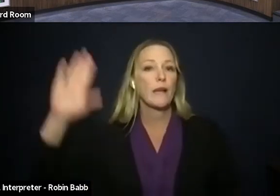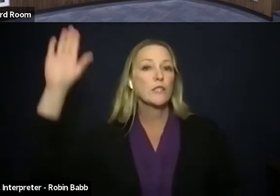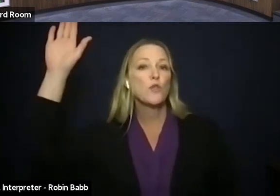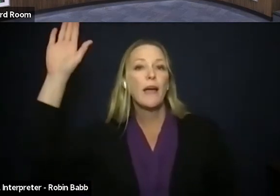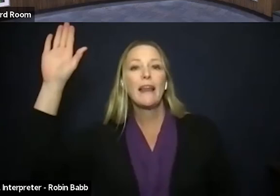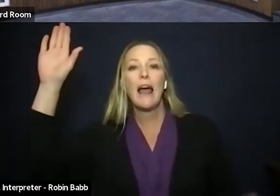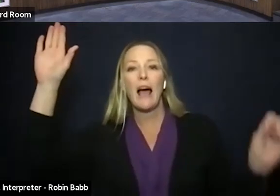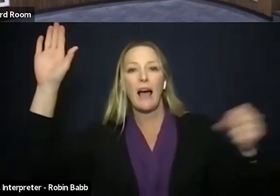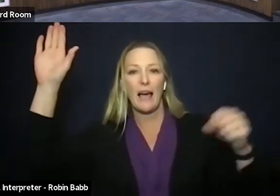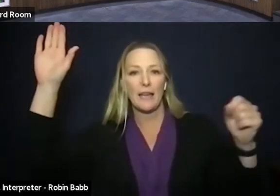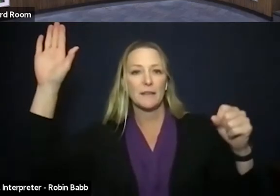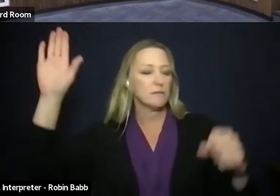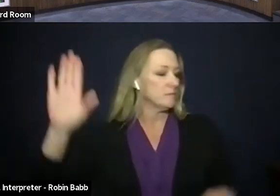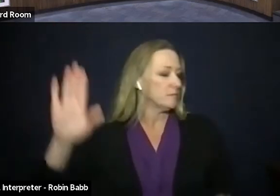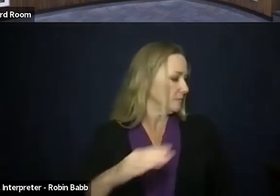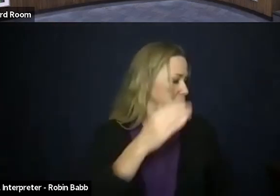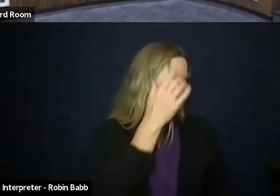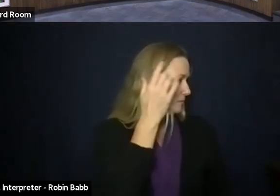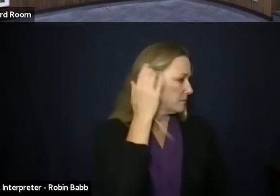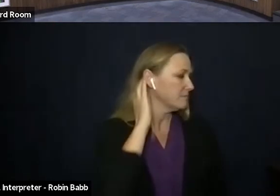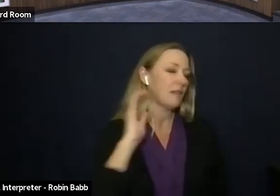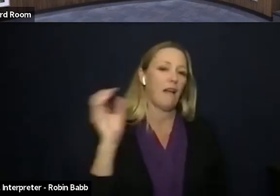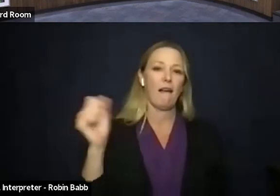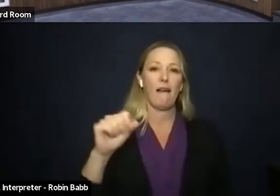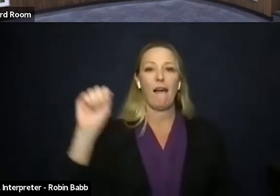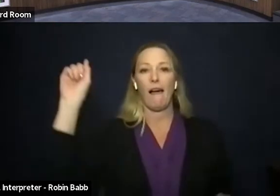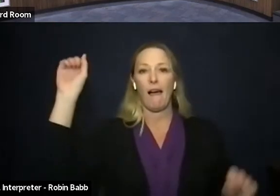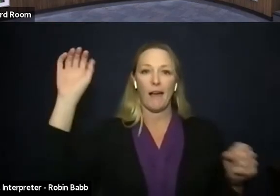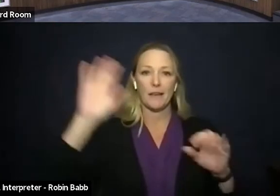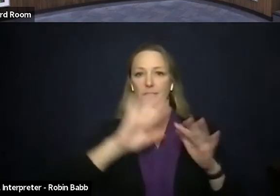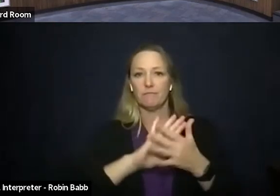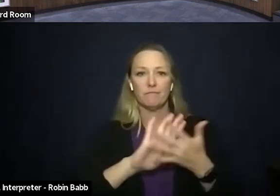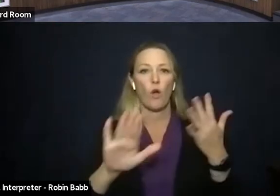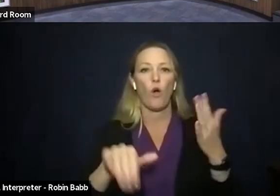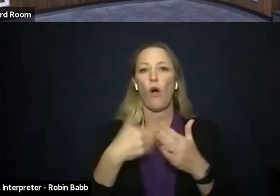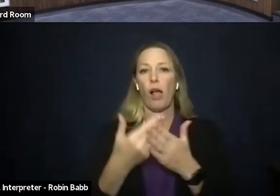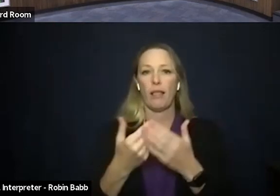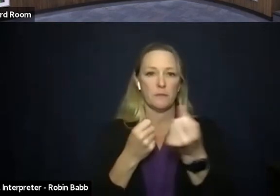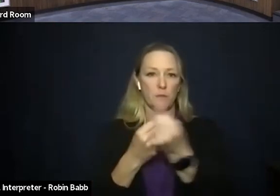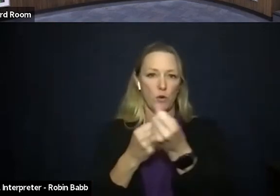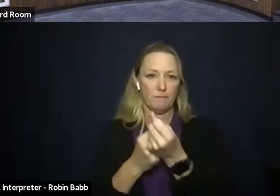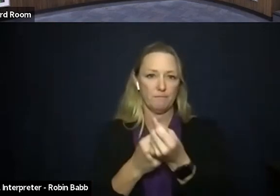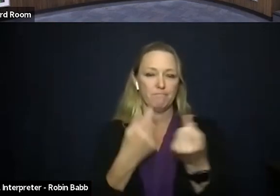aye aye the item passes unanimously